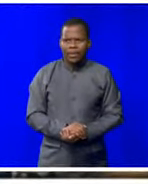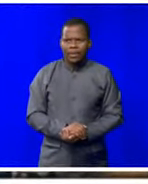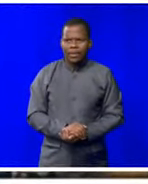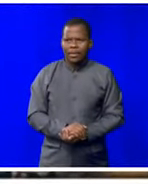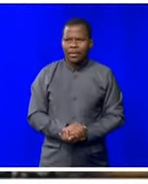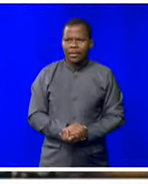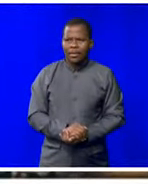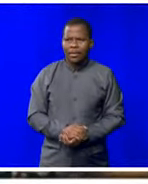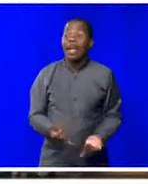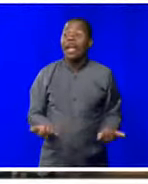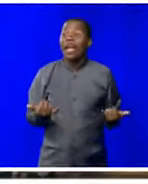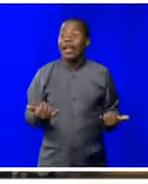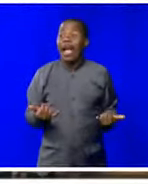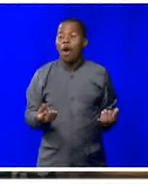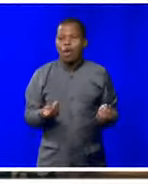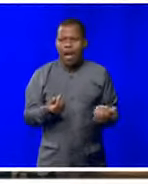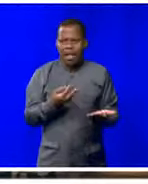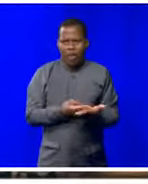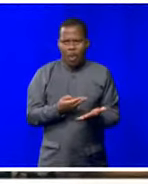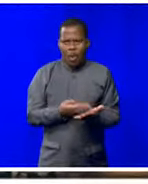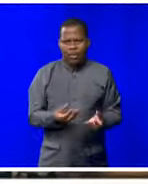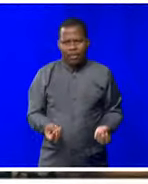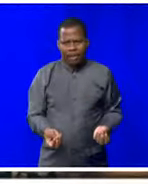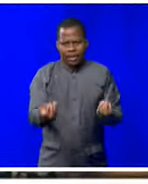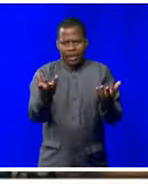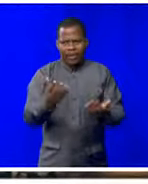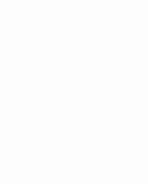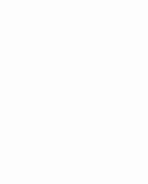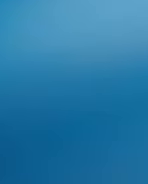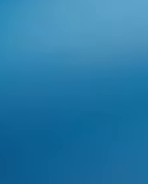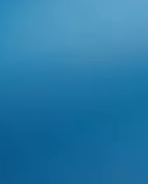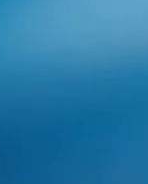Dear viewers, now take a look at our financial ad.